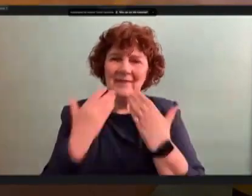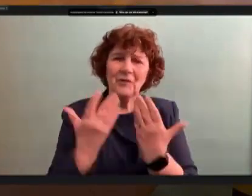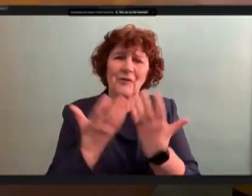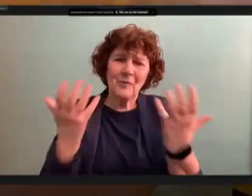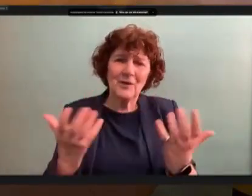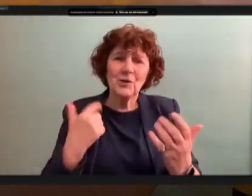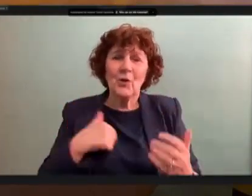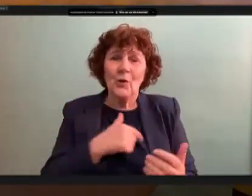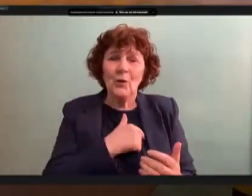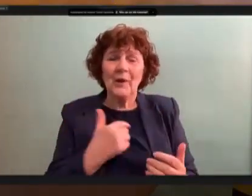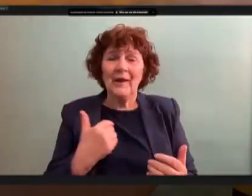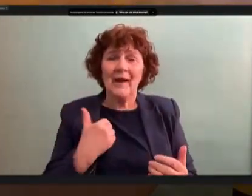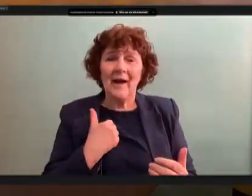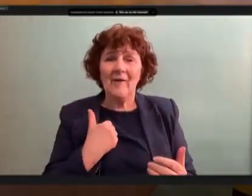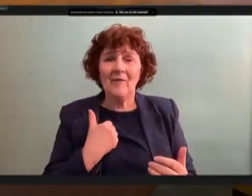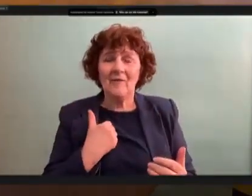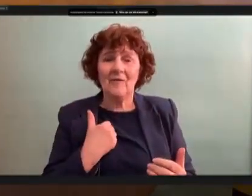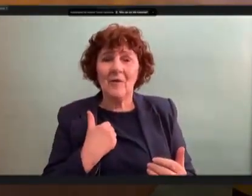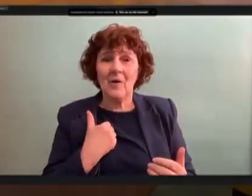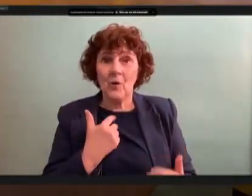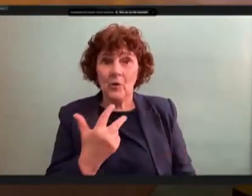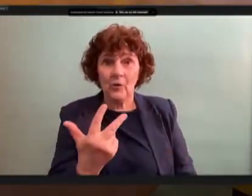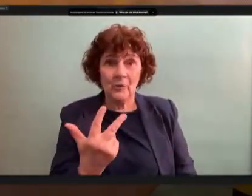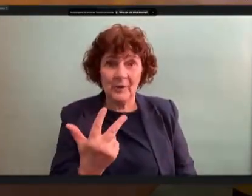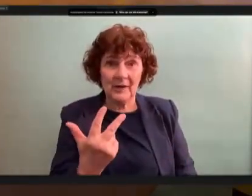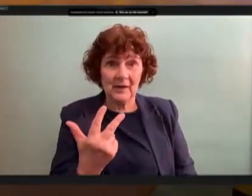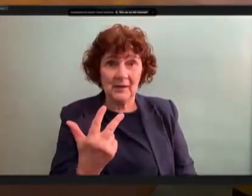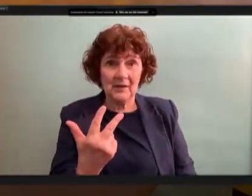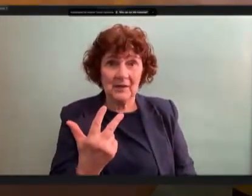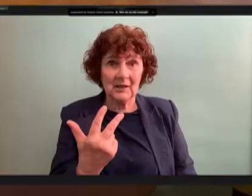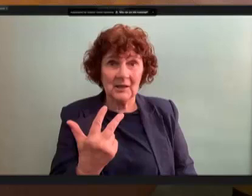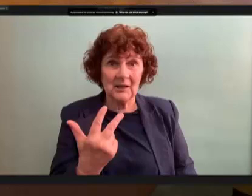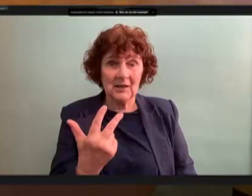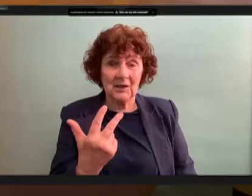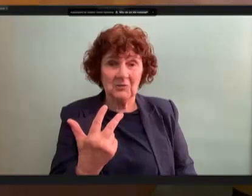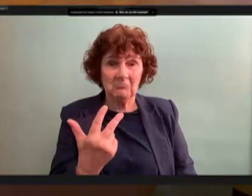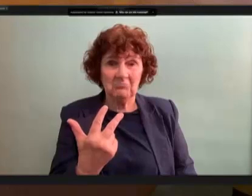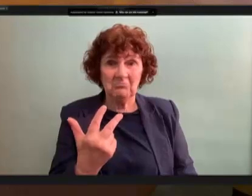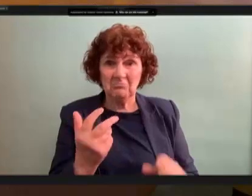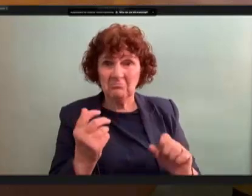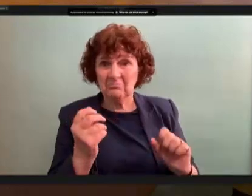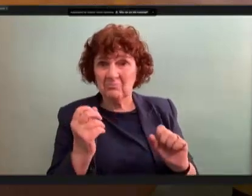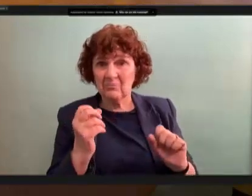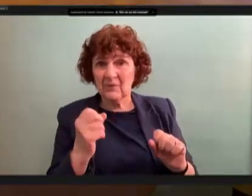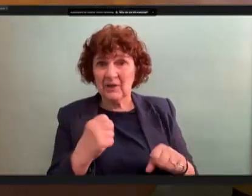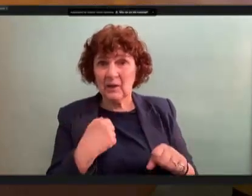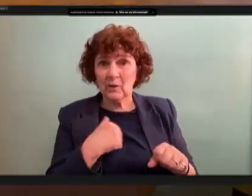have 3 to be read